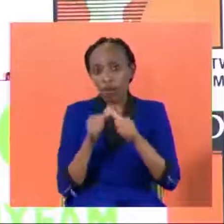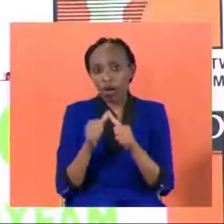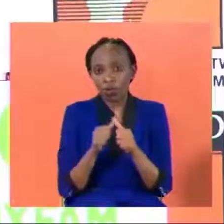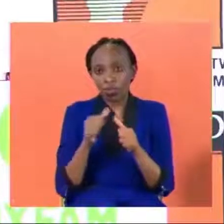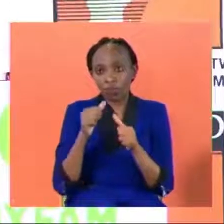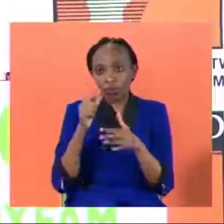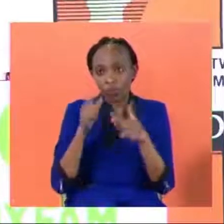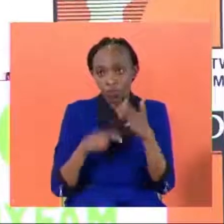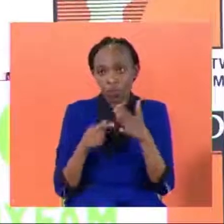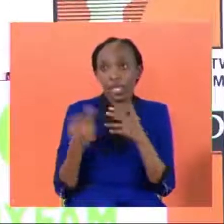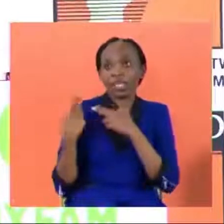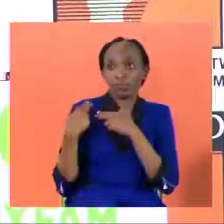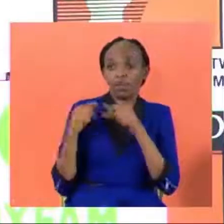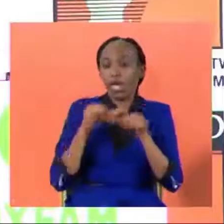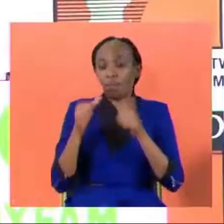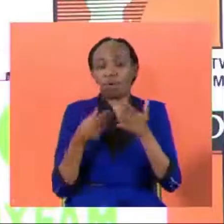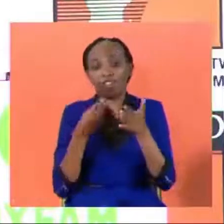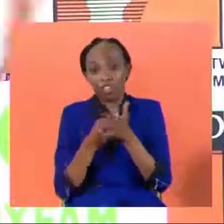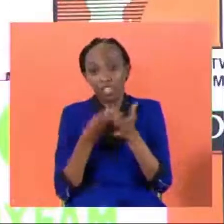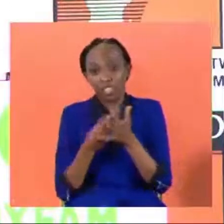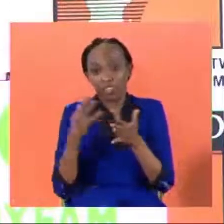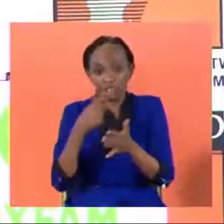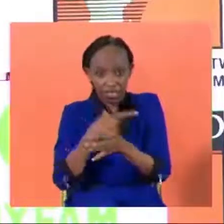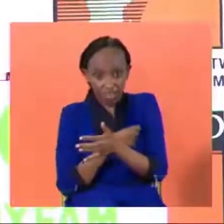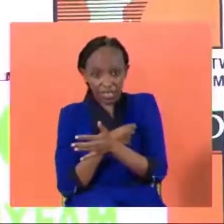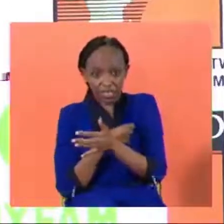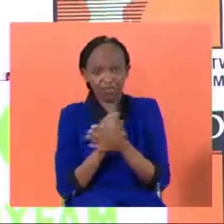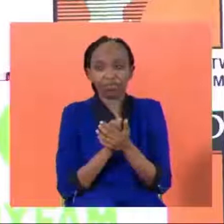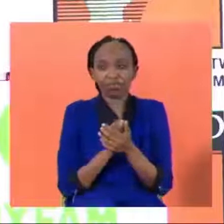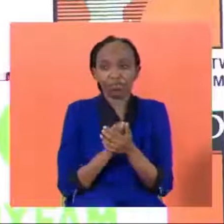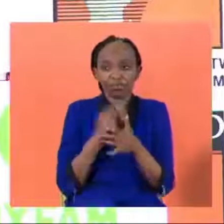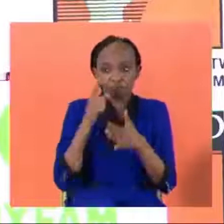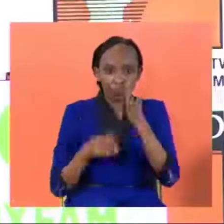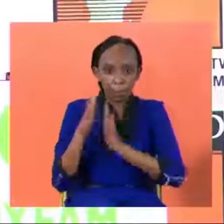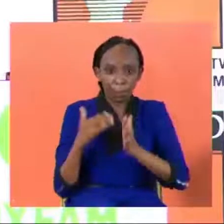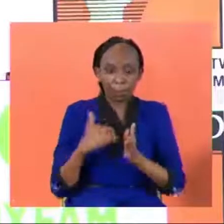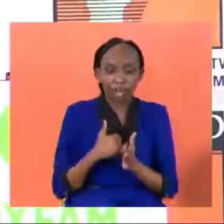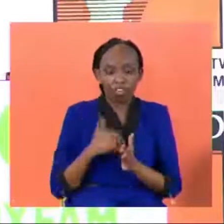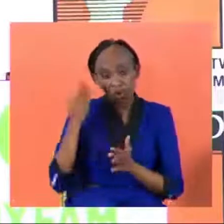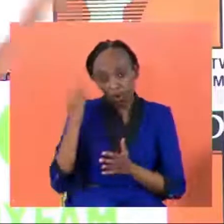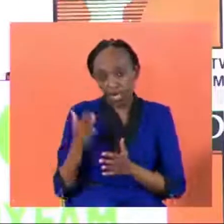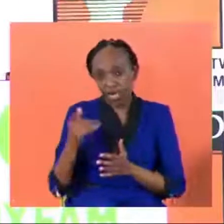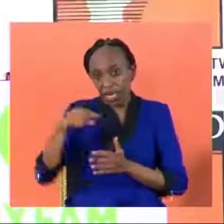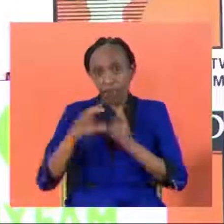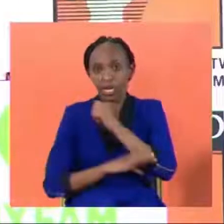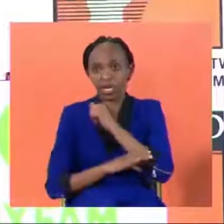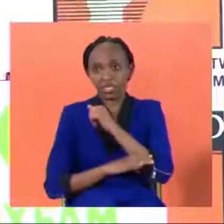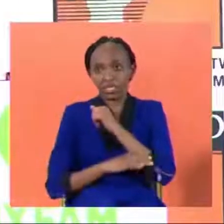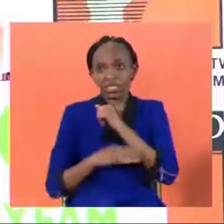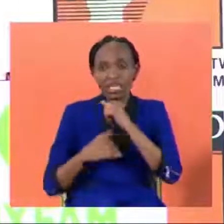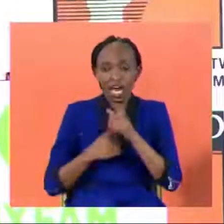their thoughts are on the financing of the vaccine procurements. What plans do they have? Because our countries are running out